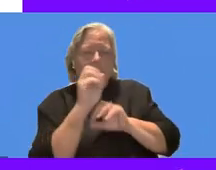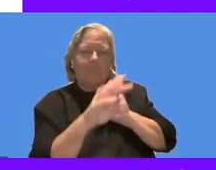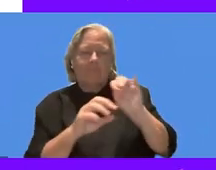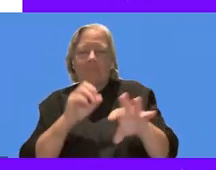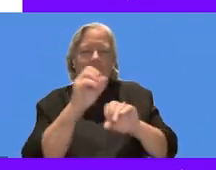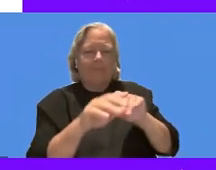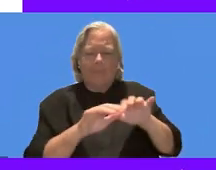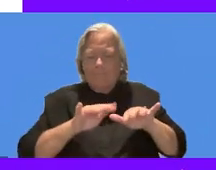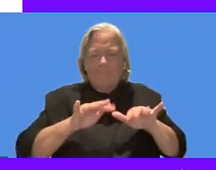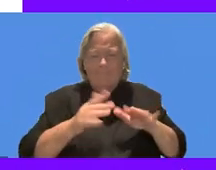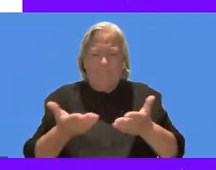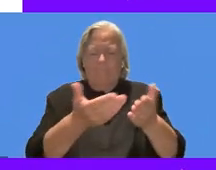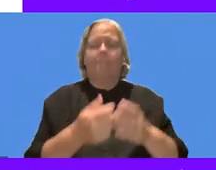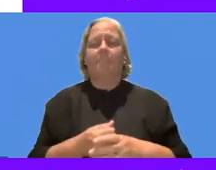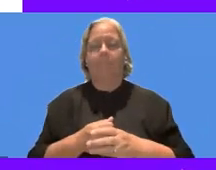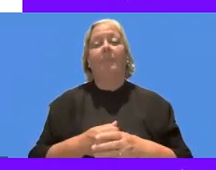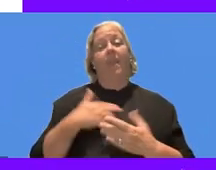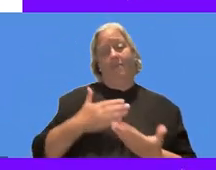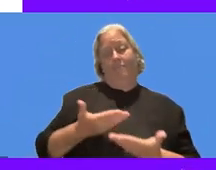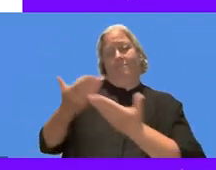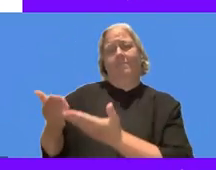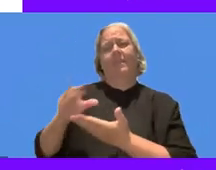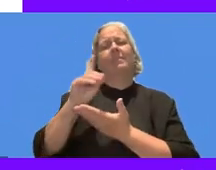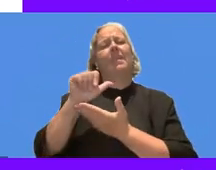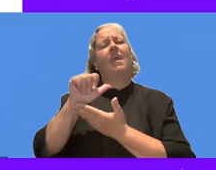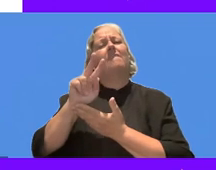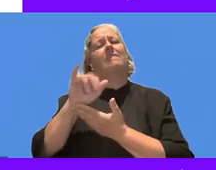introduce more about the Global Forum and the 1.8 campaign.